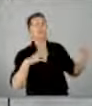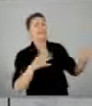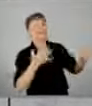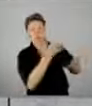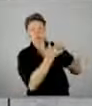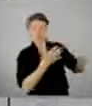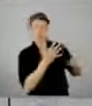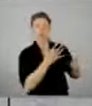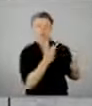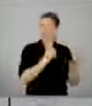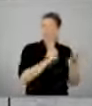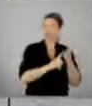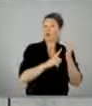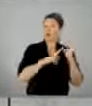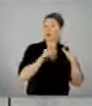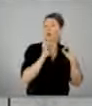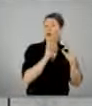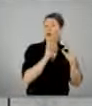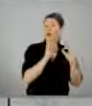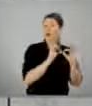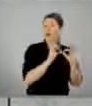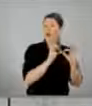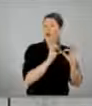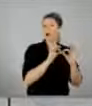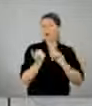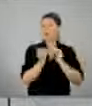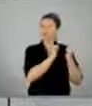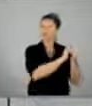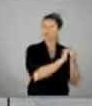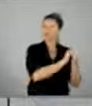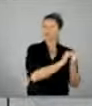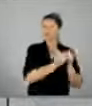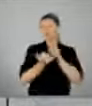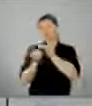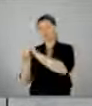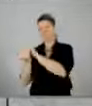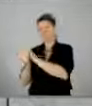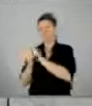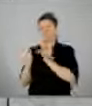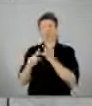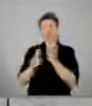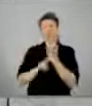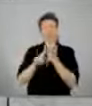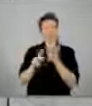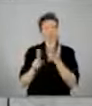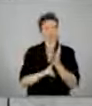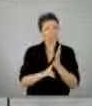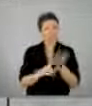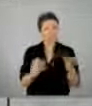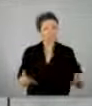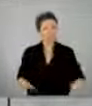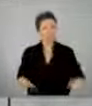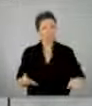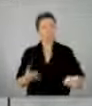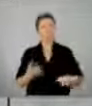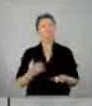with us at all. We got more engagement out of the union movement than we got out of the Labor Party. And so the question now is, given that seemed